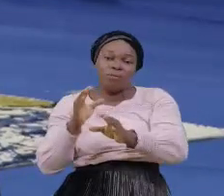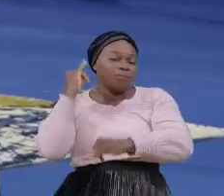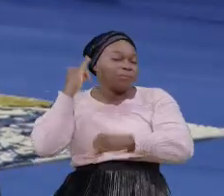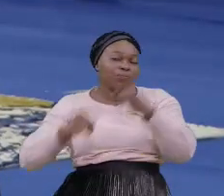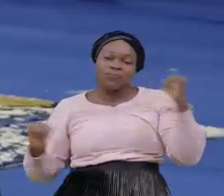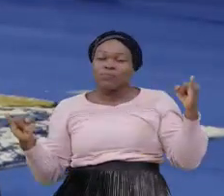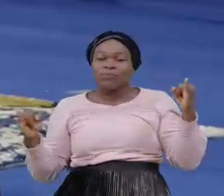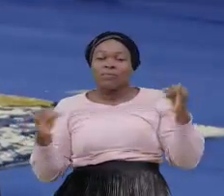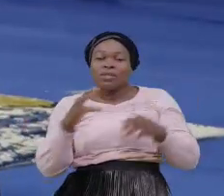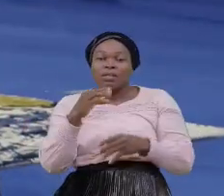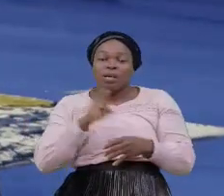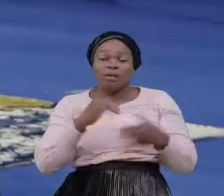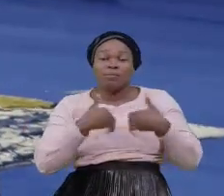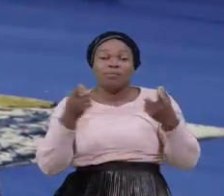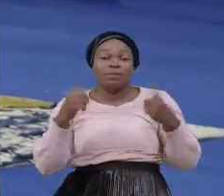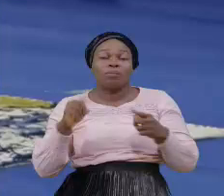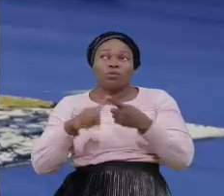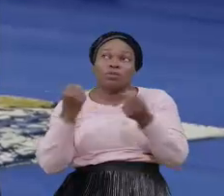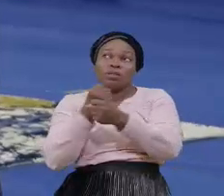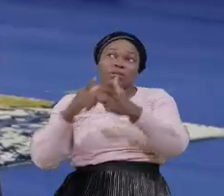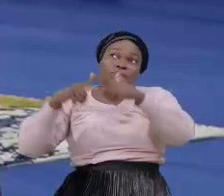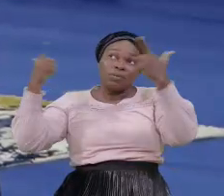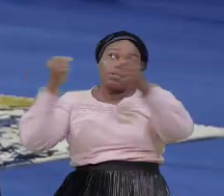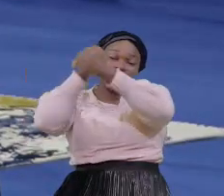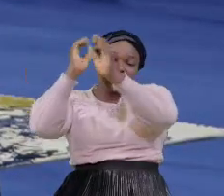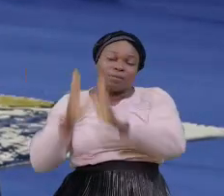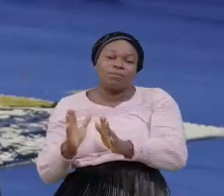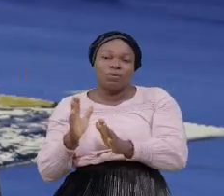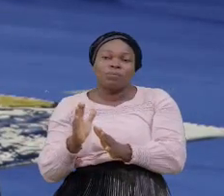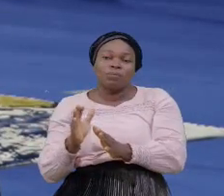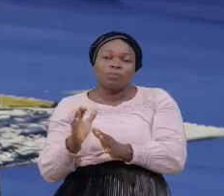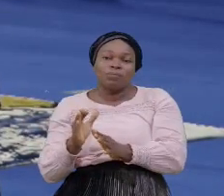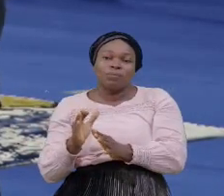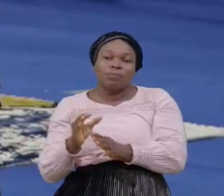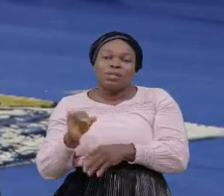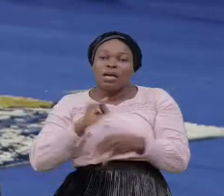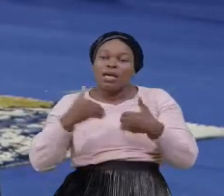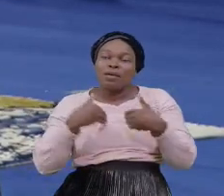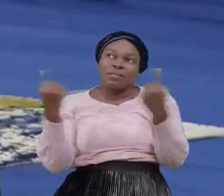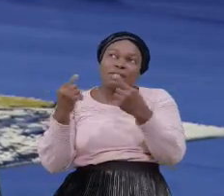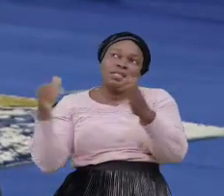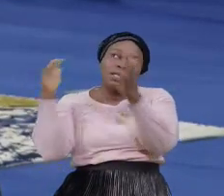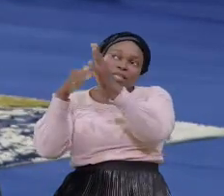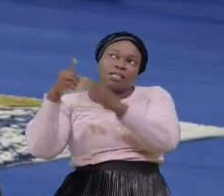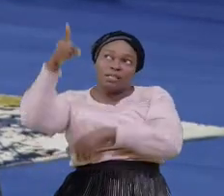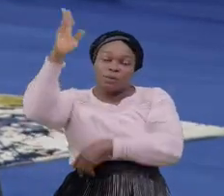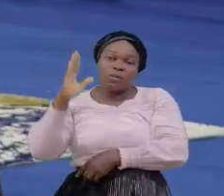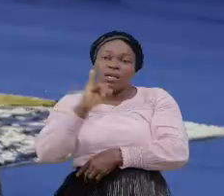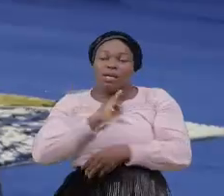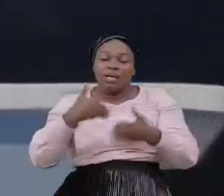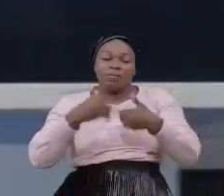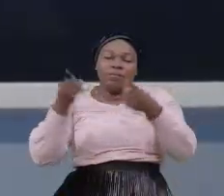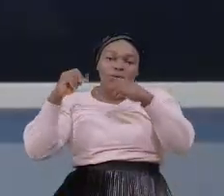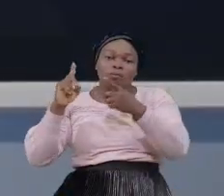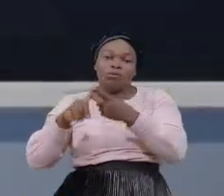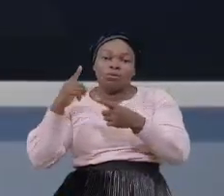come to the great Savior. I've sinned against God. I've come to his beloved Son,